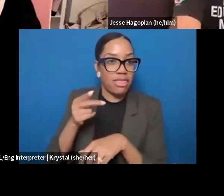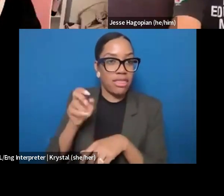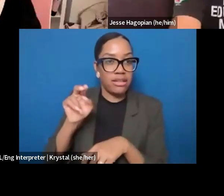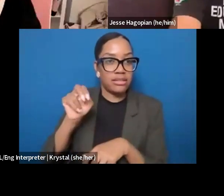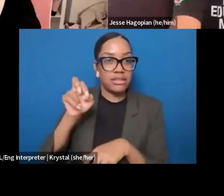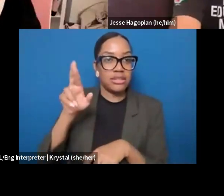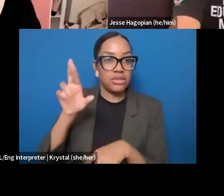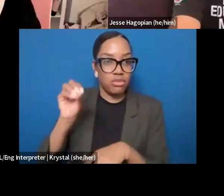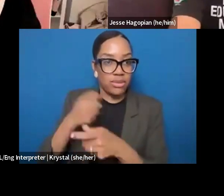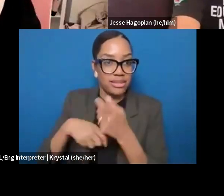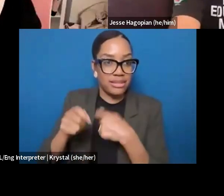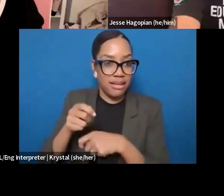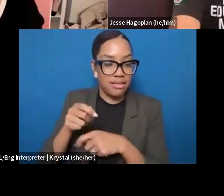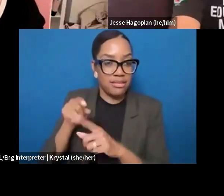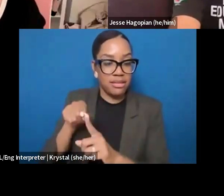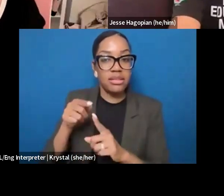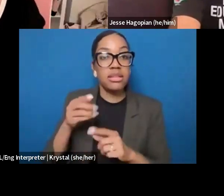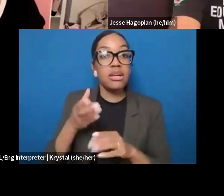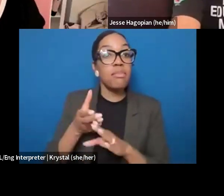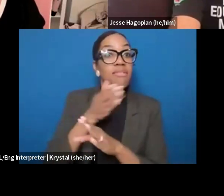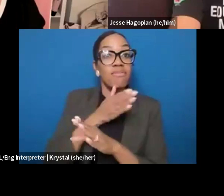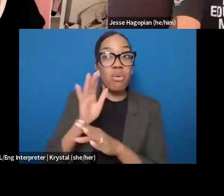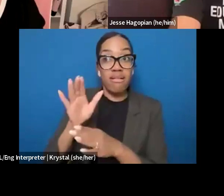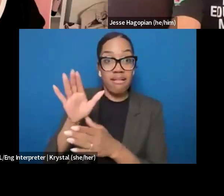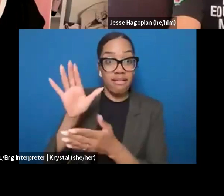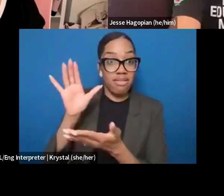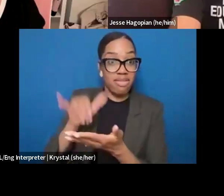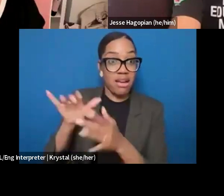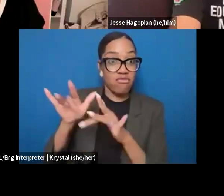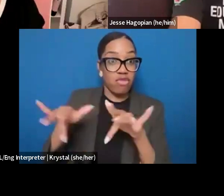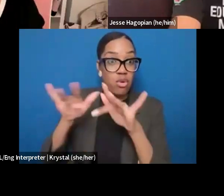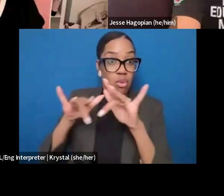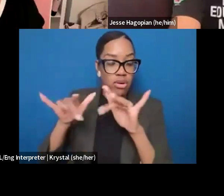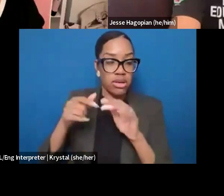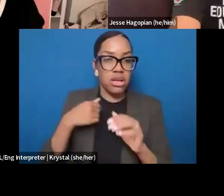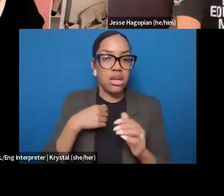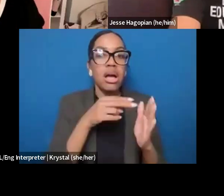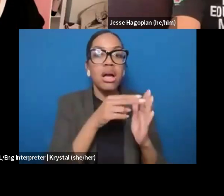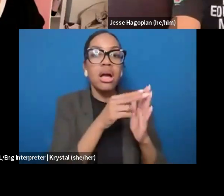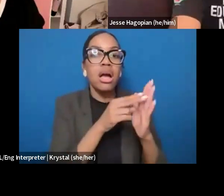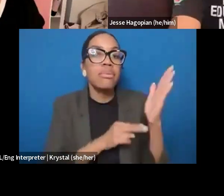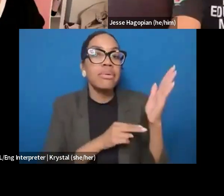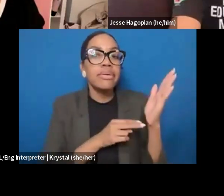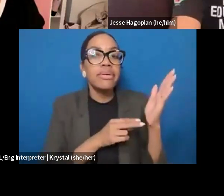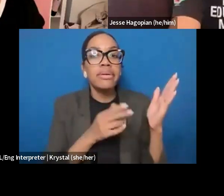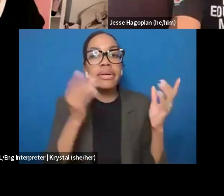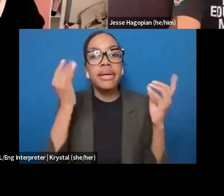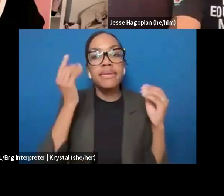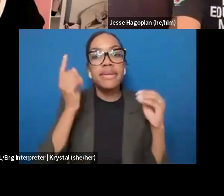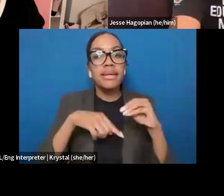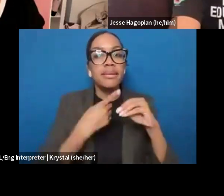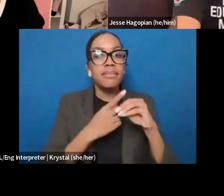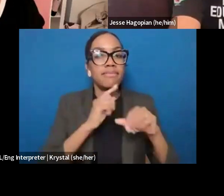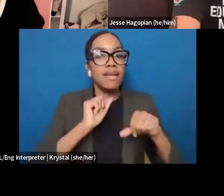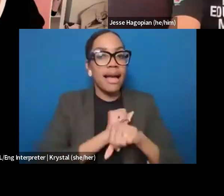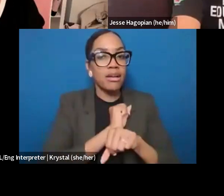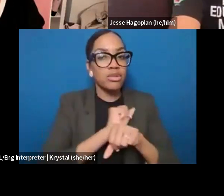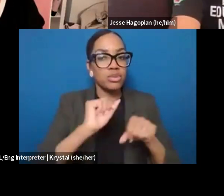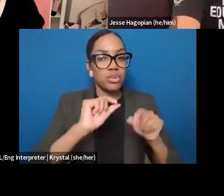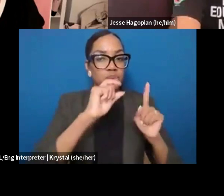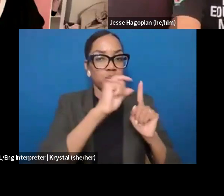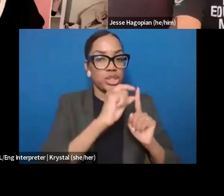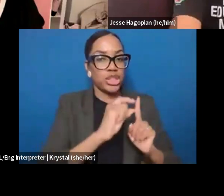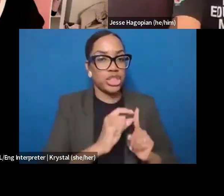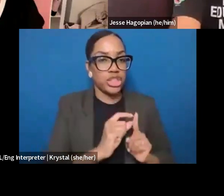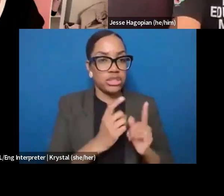word of what teachers were doing. They were writing textbook. There's this intellectual tradition. And I was just focusing on that, right? The